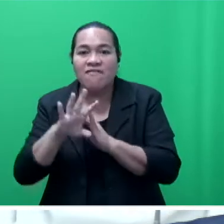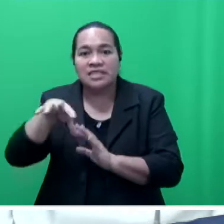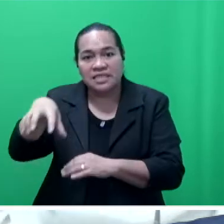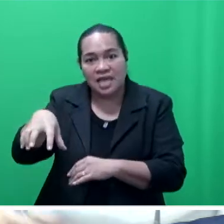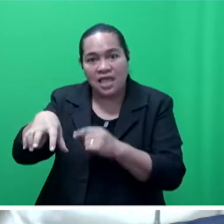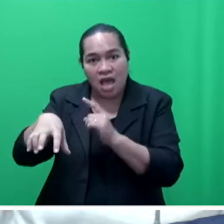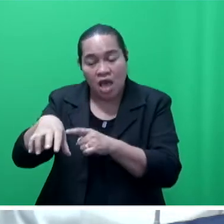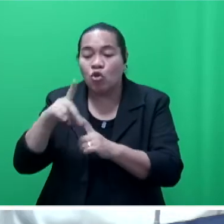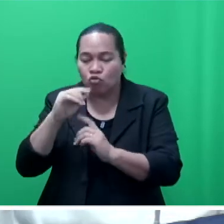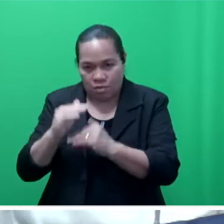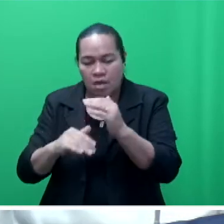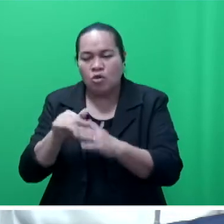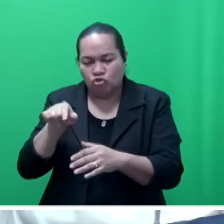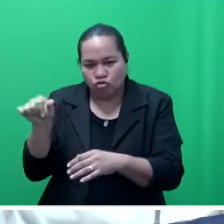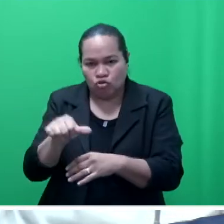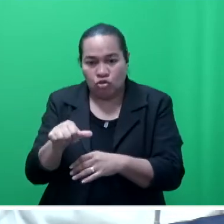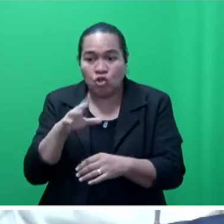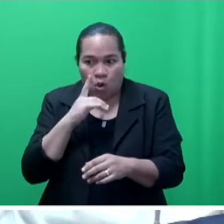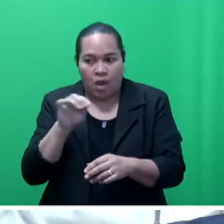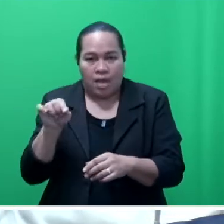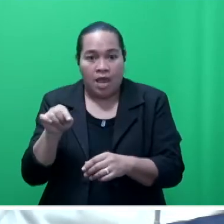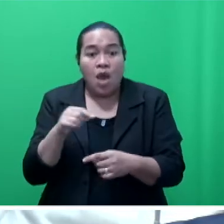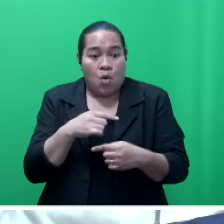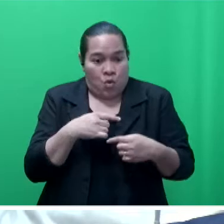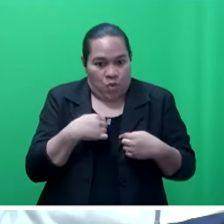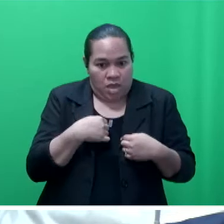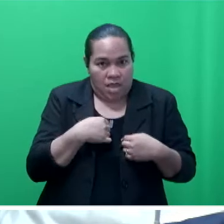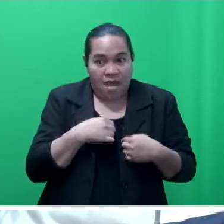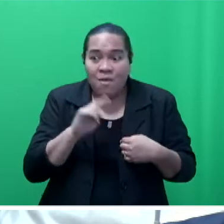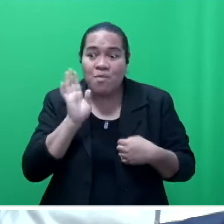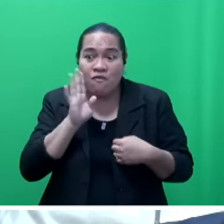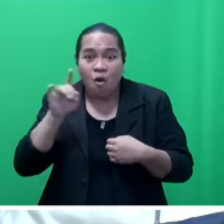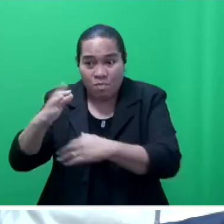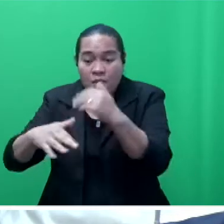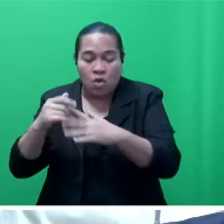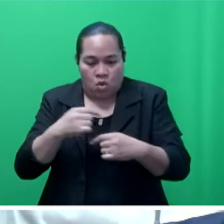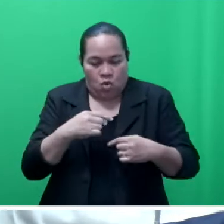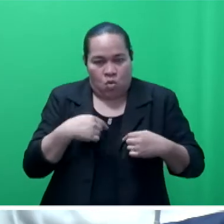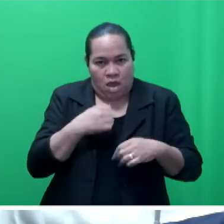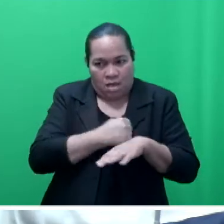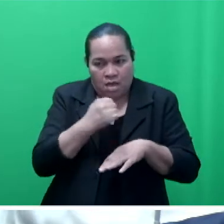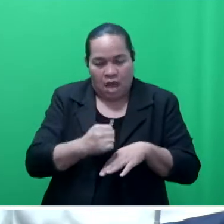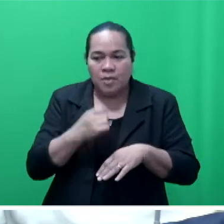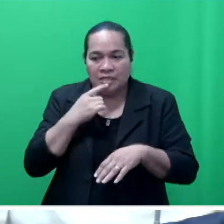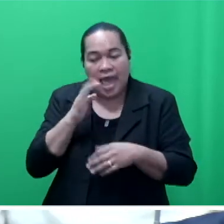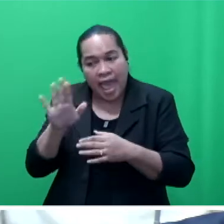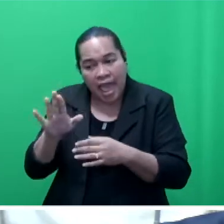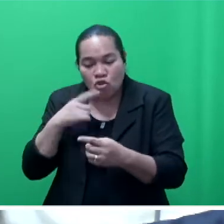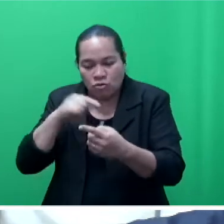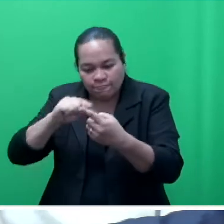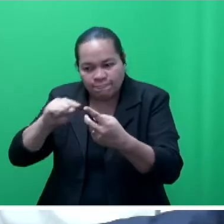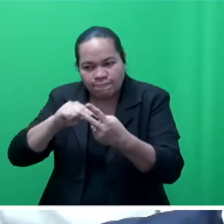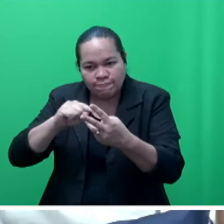those arrangements, we will specify what we want. They build to our specifications. They put